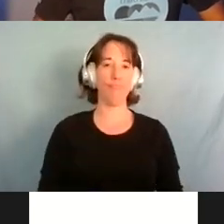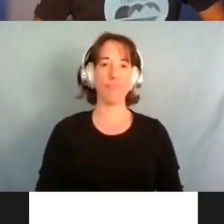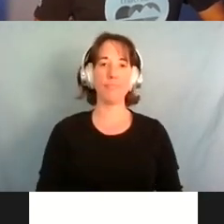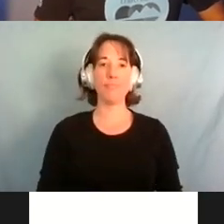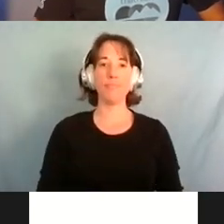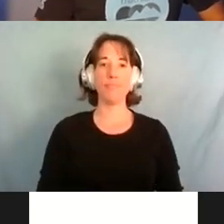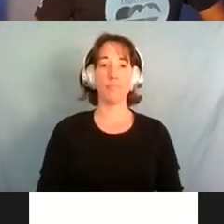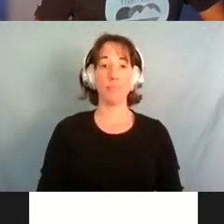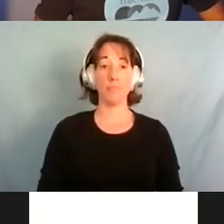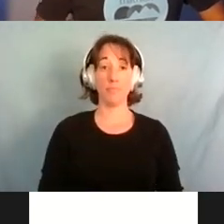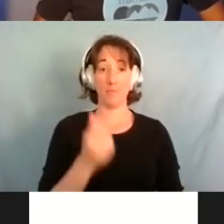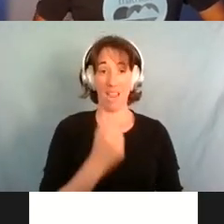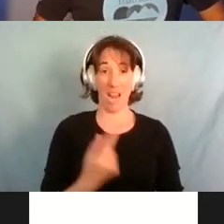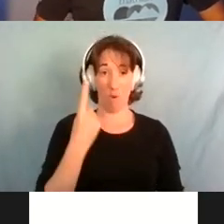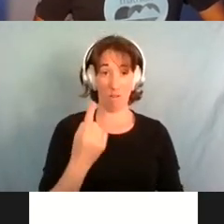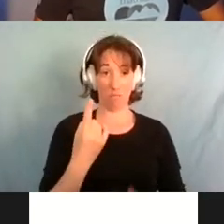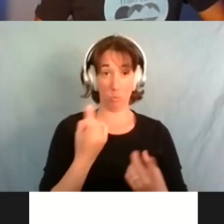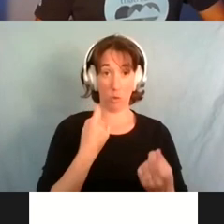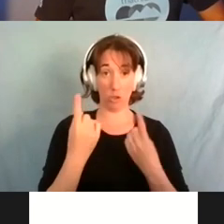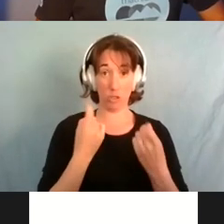Does anyone have any questions?